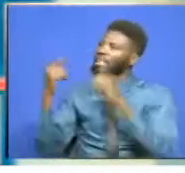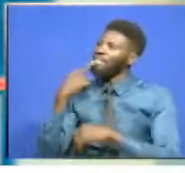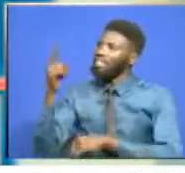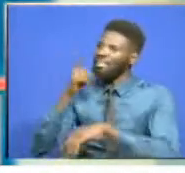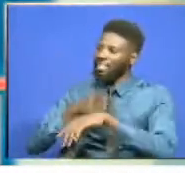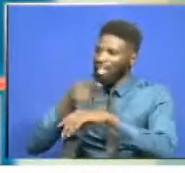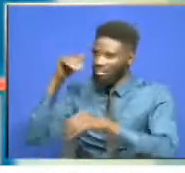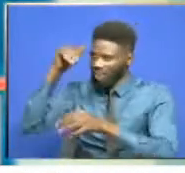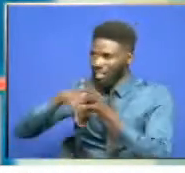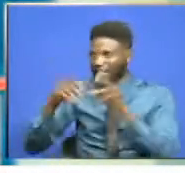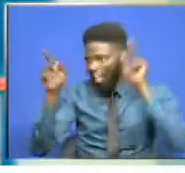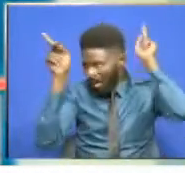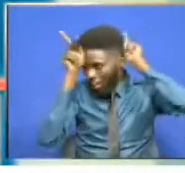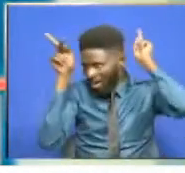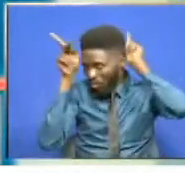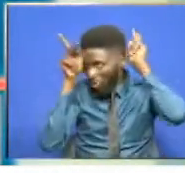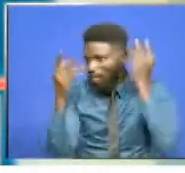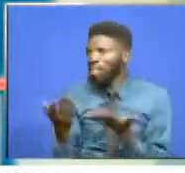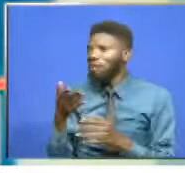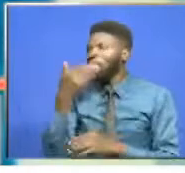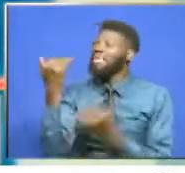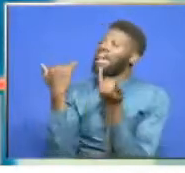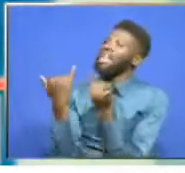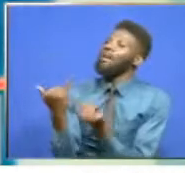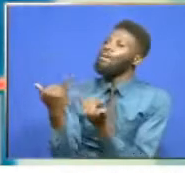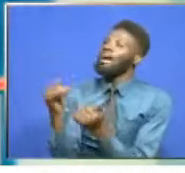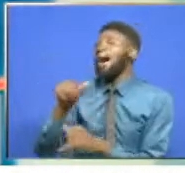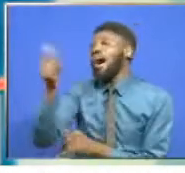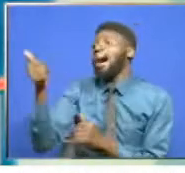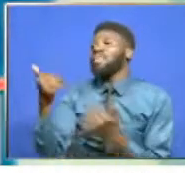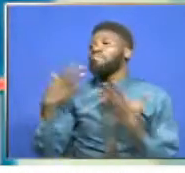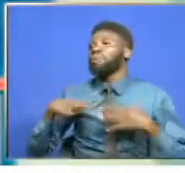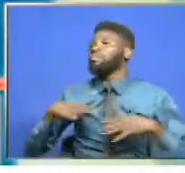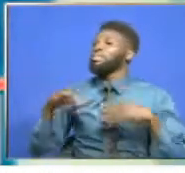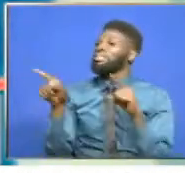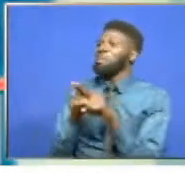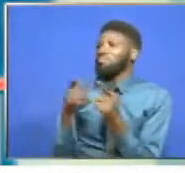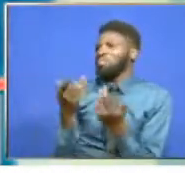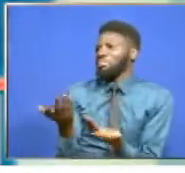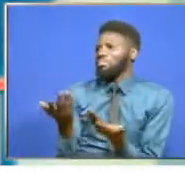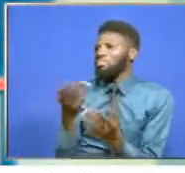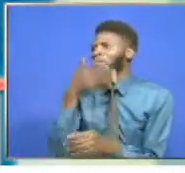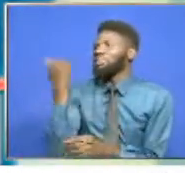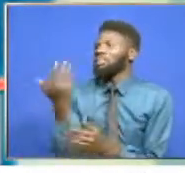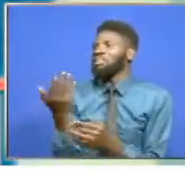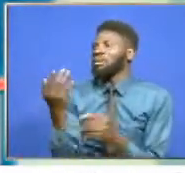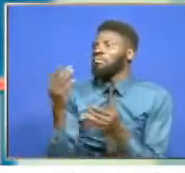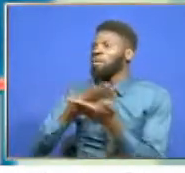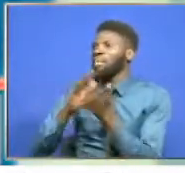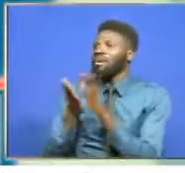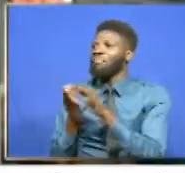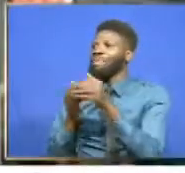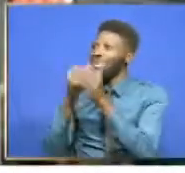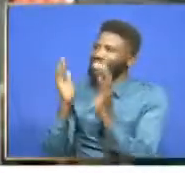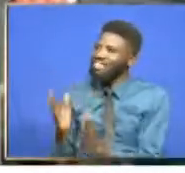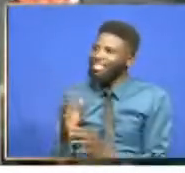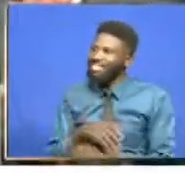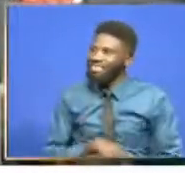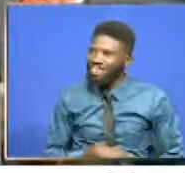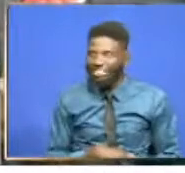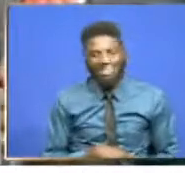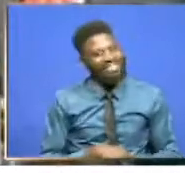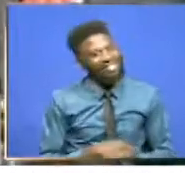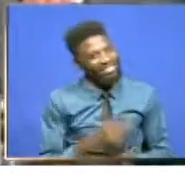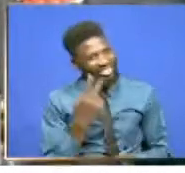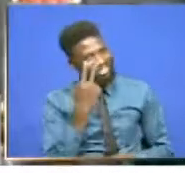Kakamega, isn't it time for others also to, you know, to take leadership? Body language. Something I